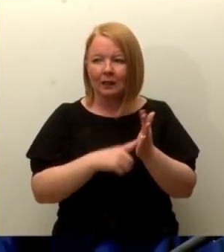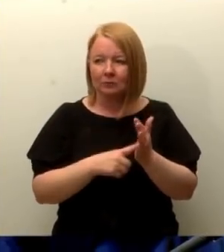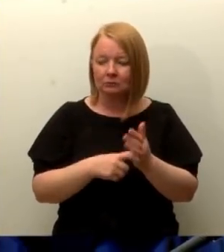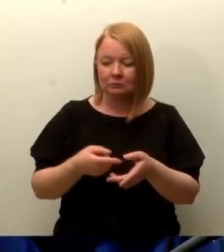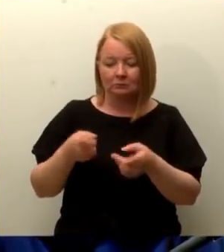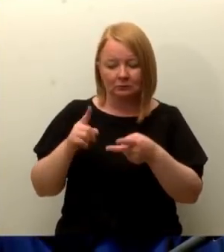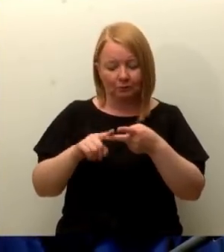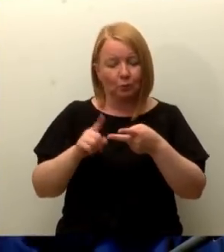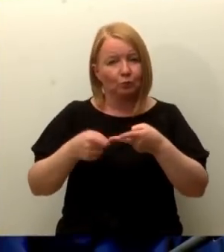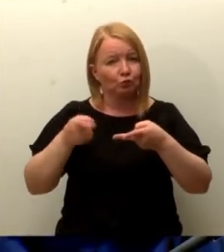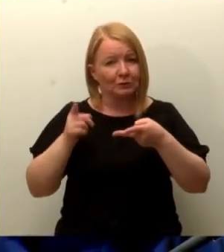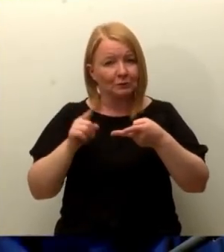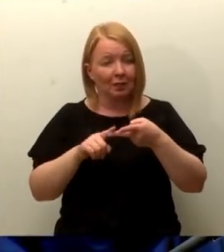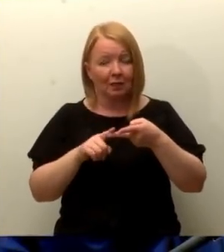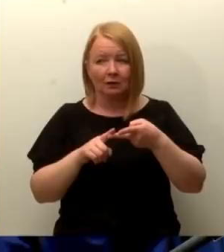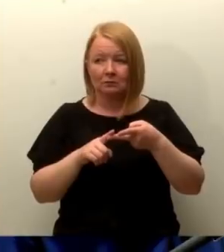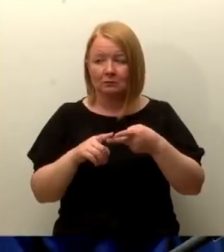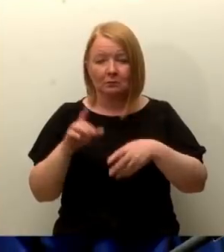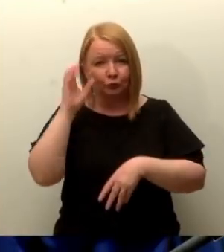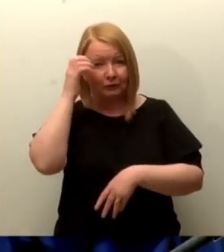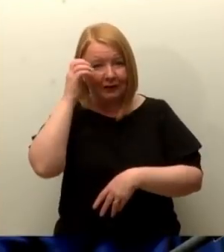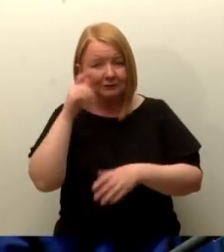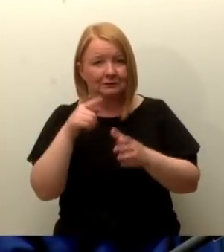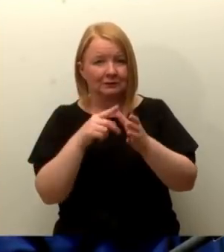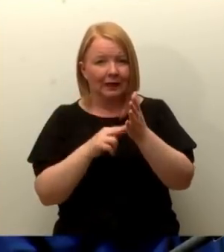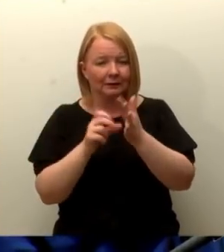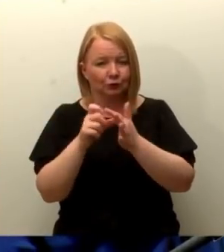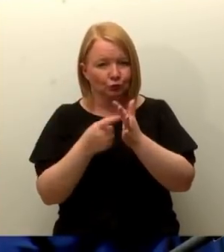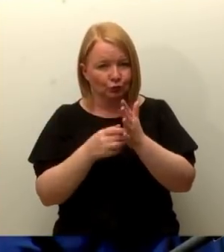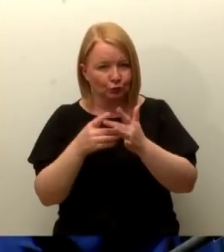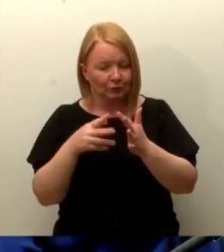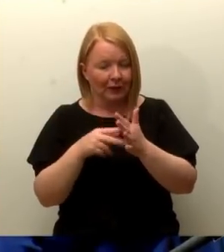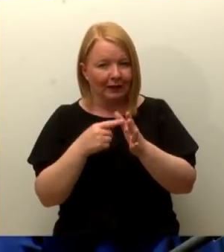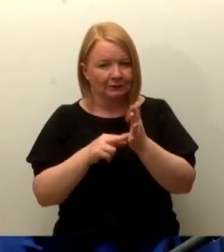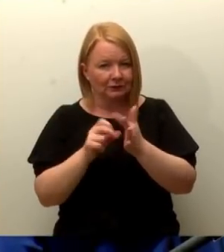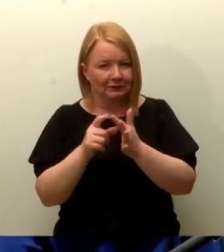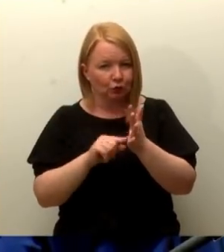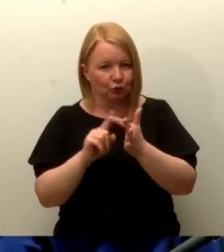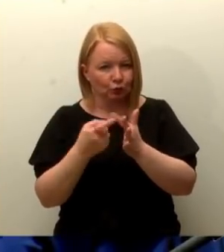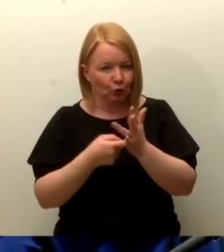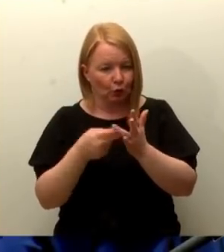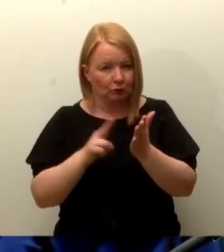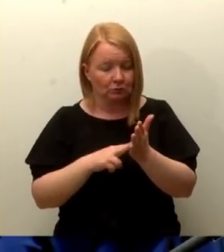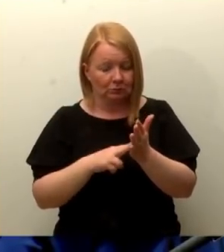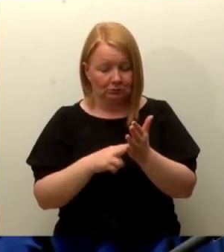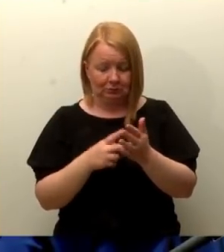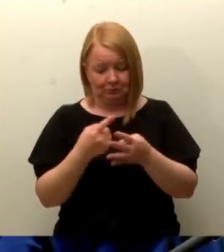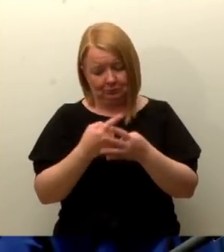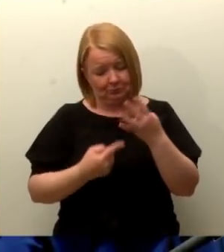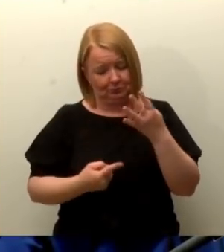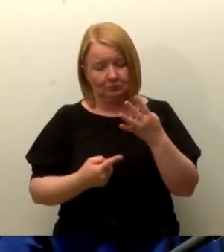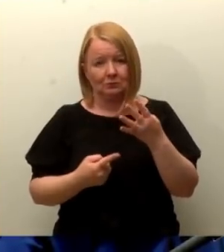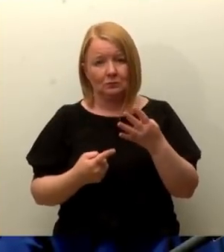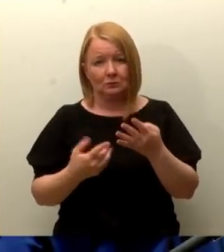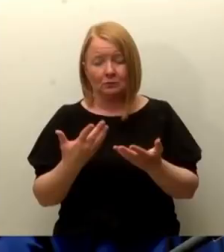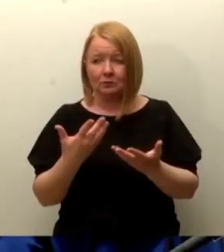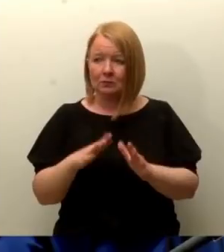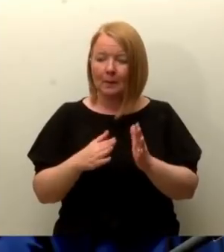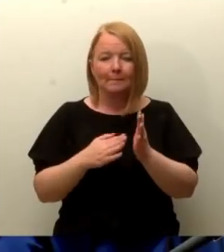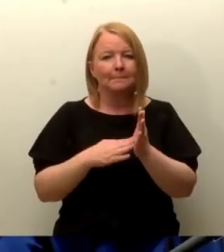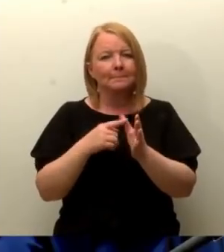Principal, Professor Andrew Atherton, Dean of Medicine, Professor